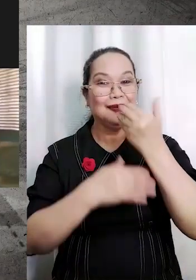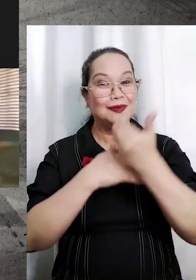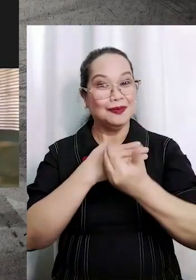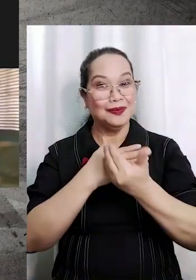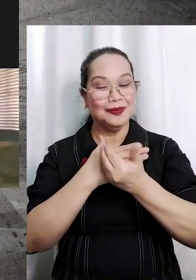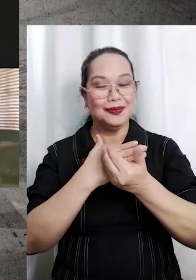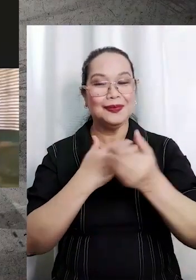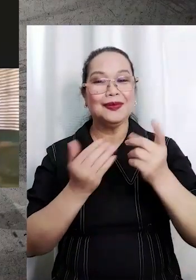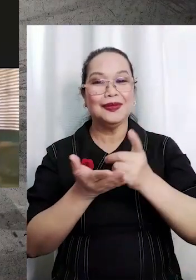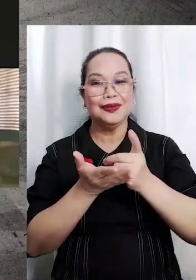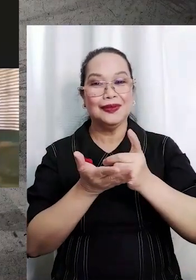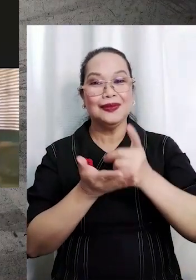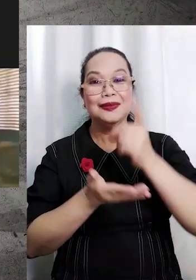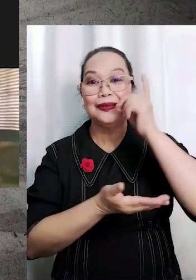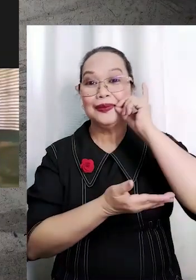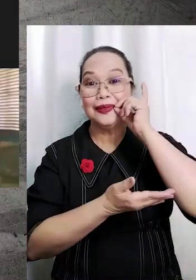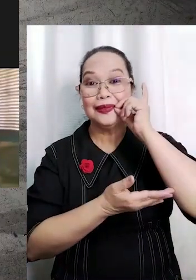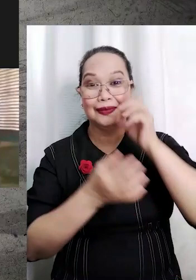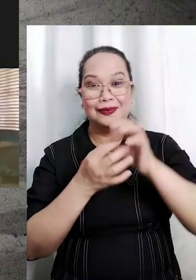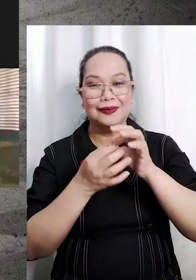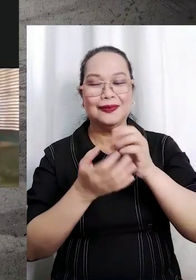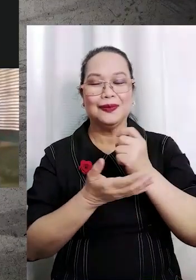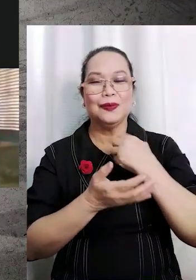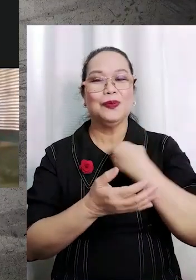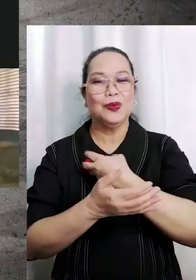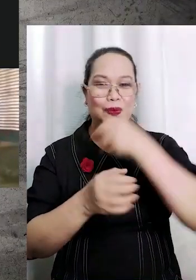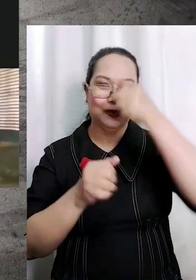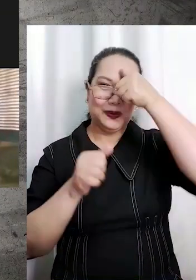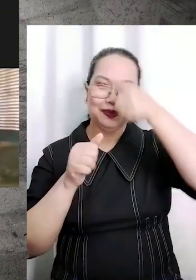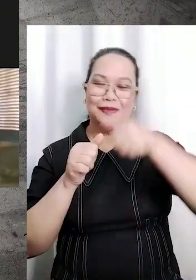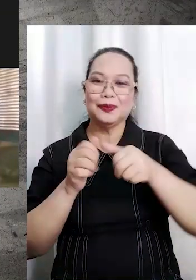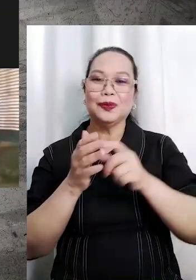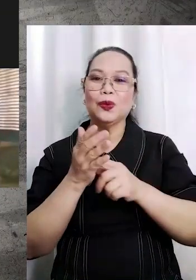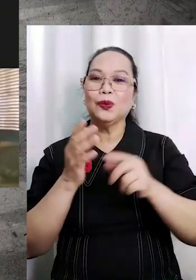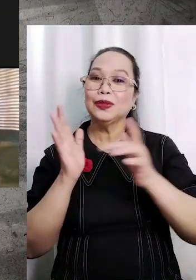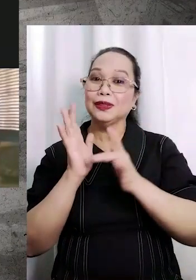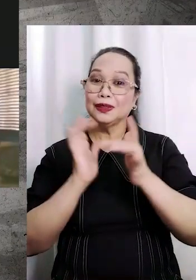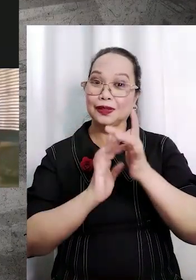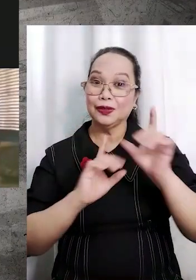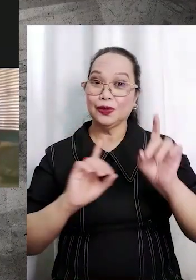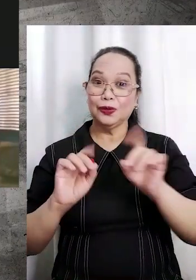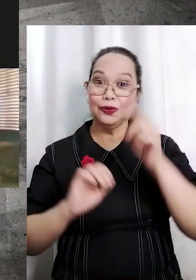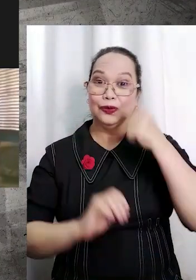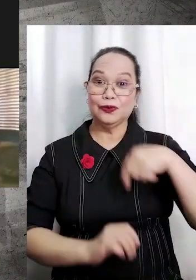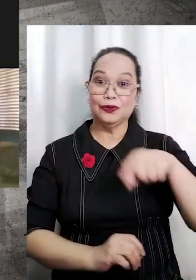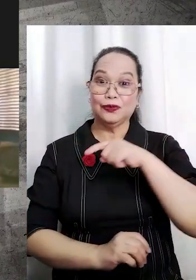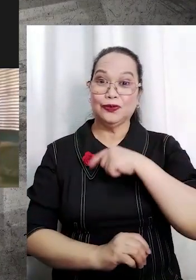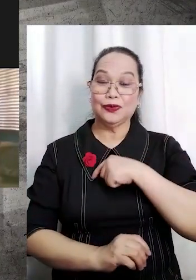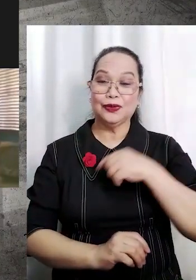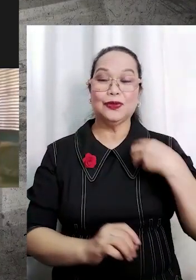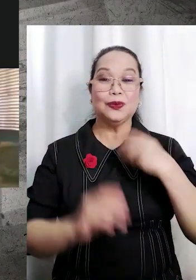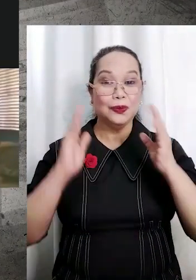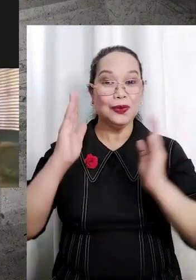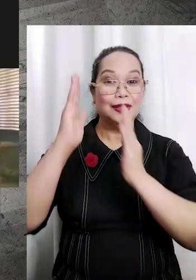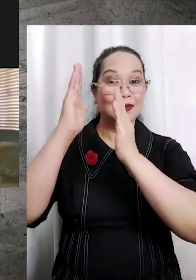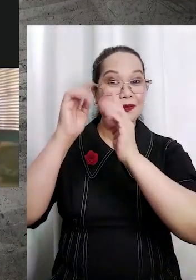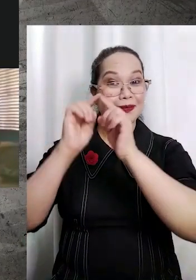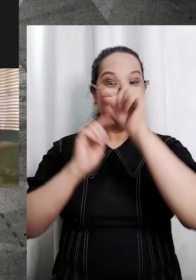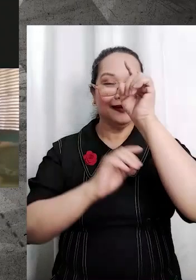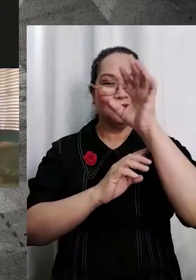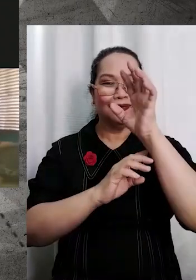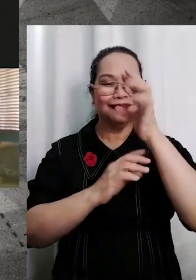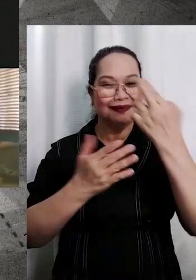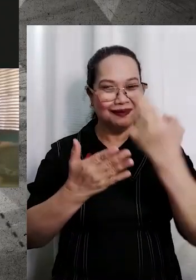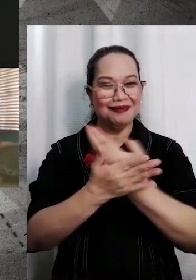the eating of the bread and drinking from the cup. We remember what he has done for us. We come to